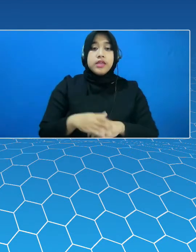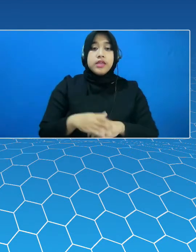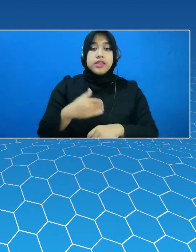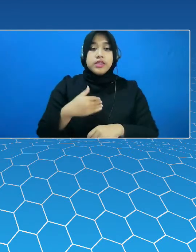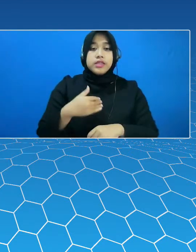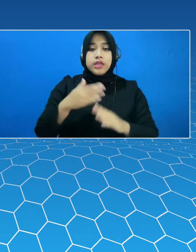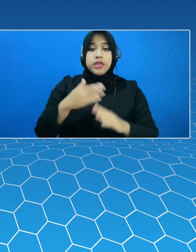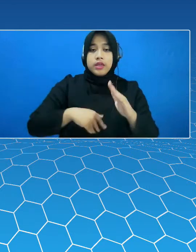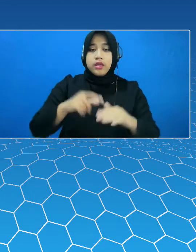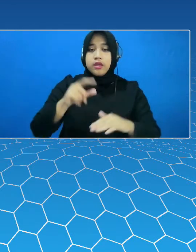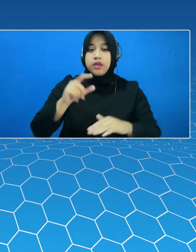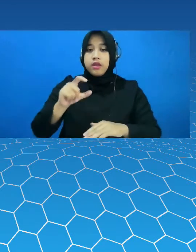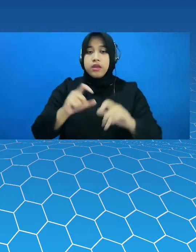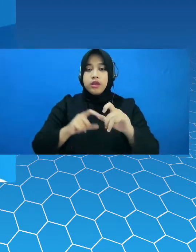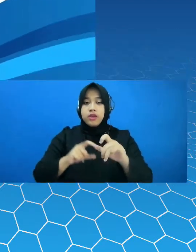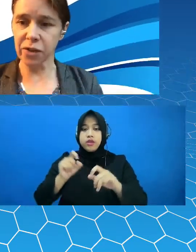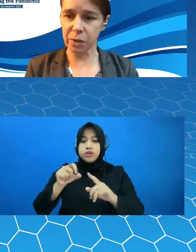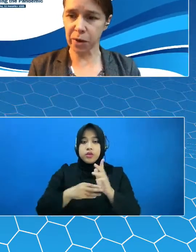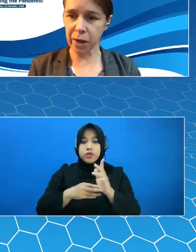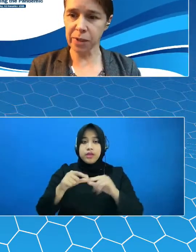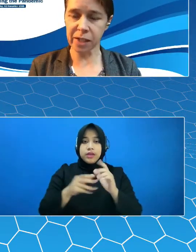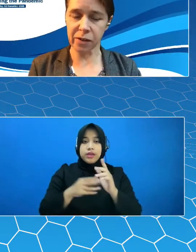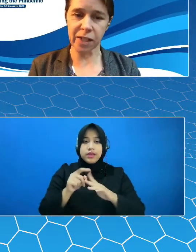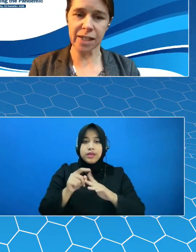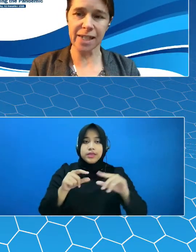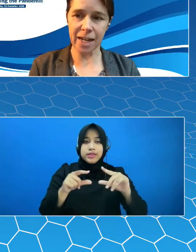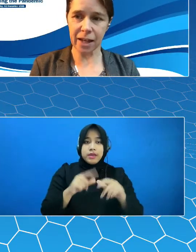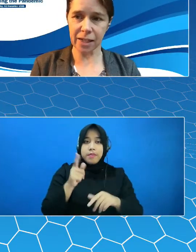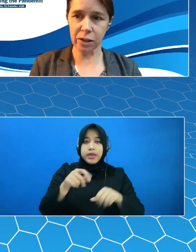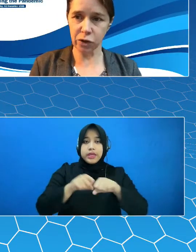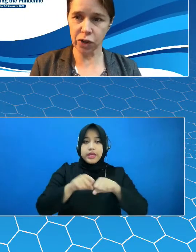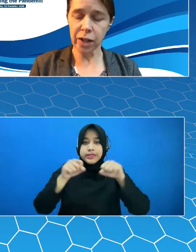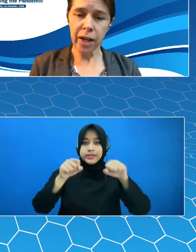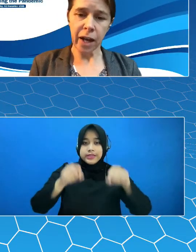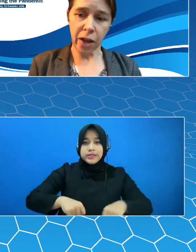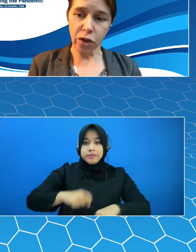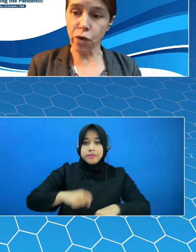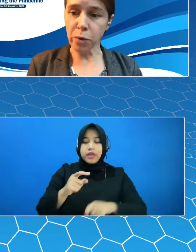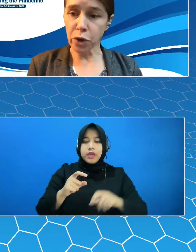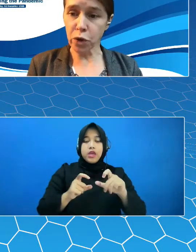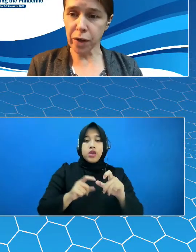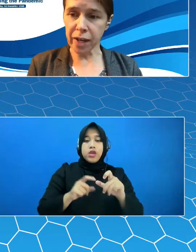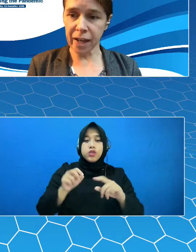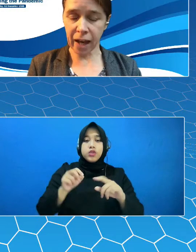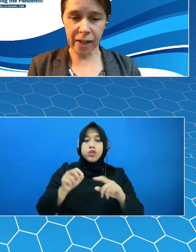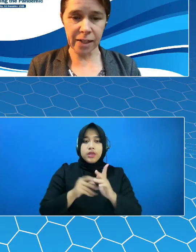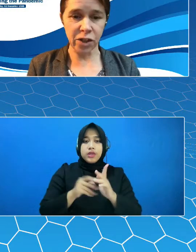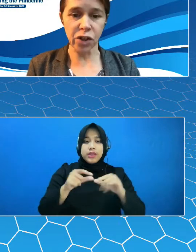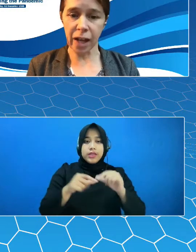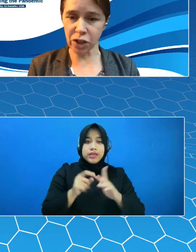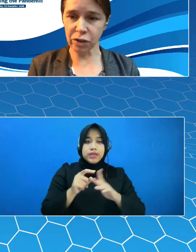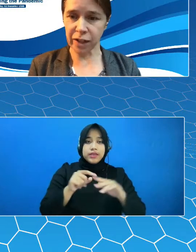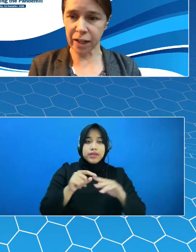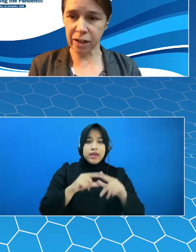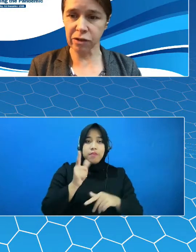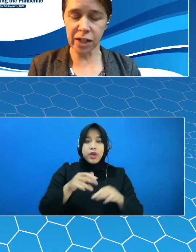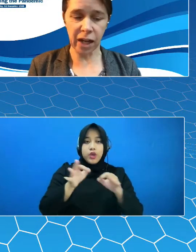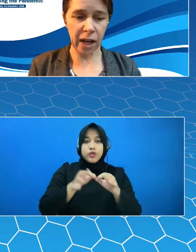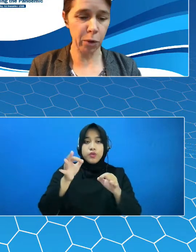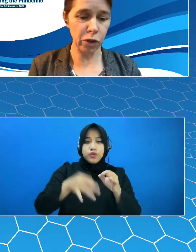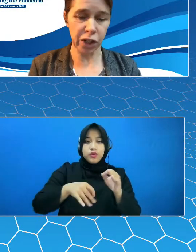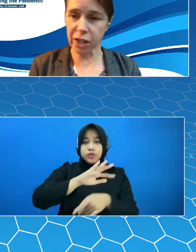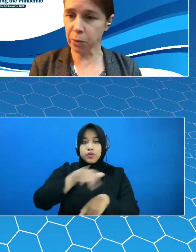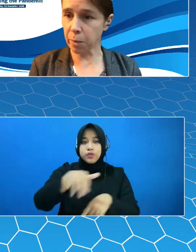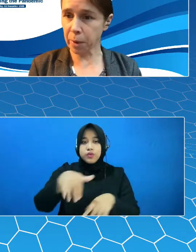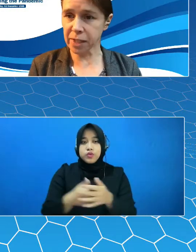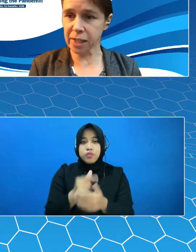out nationally in Scotland over the last 15 years, and we're now starting to take that solution throughout the UK and internationally, including